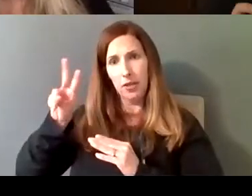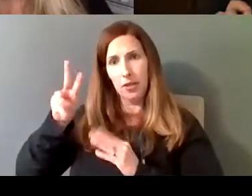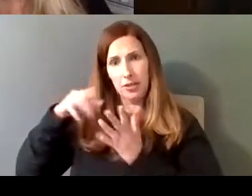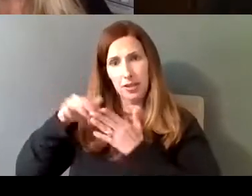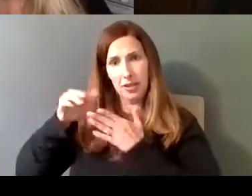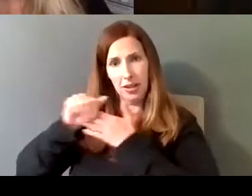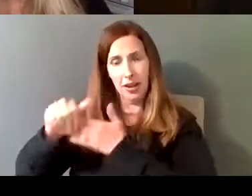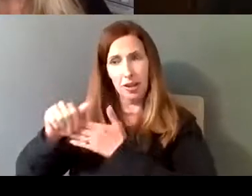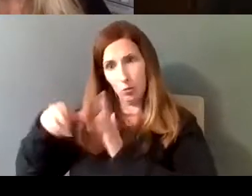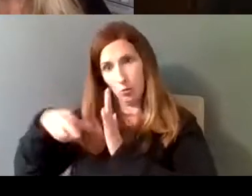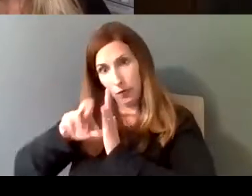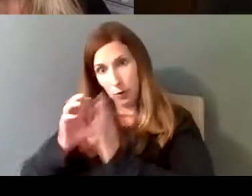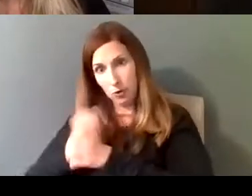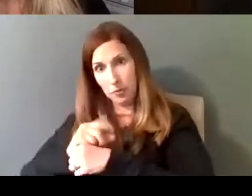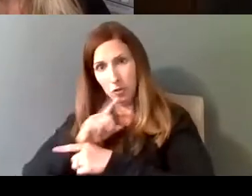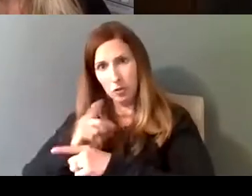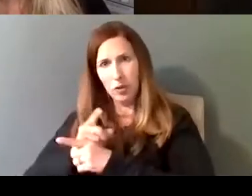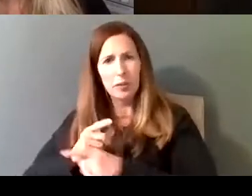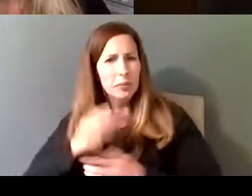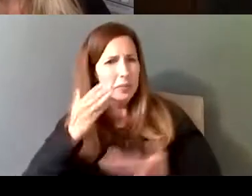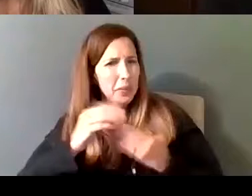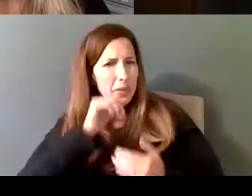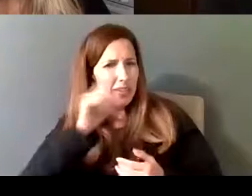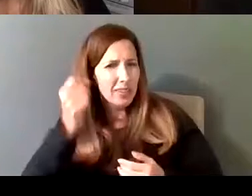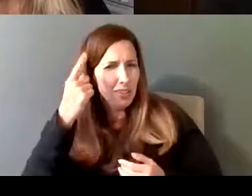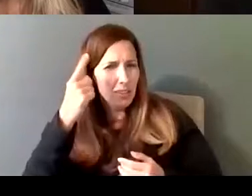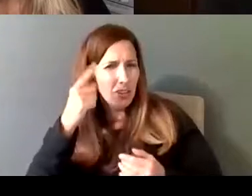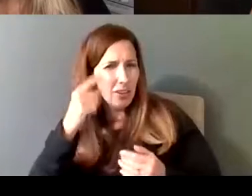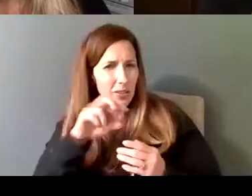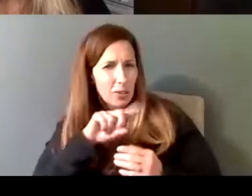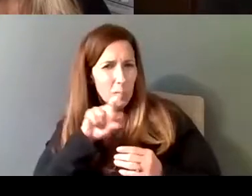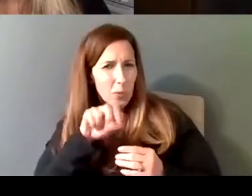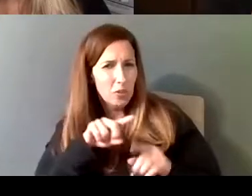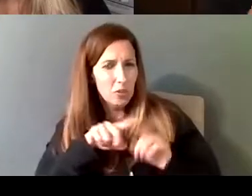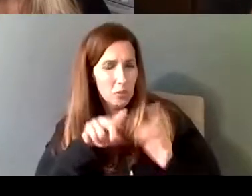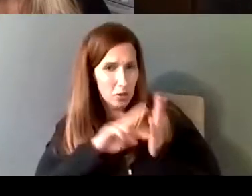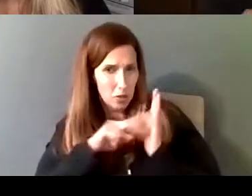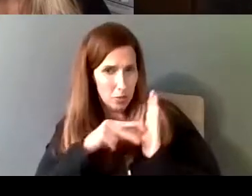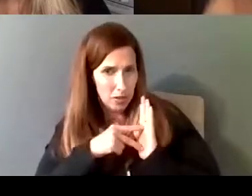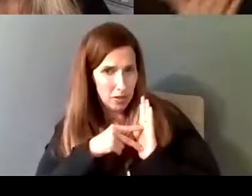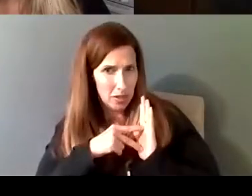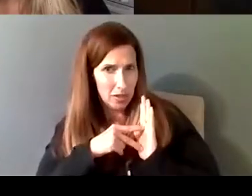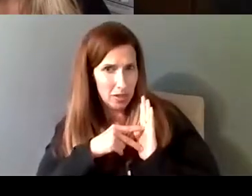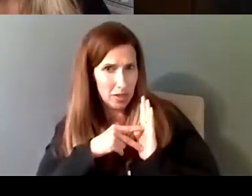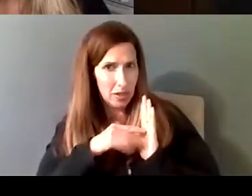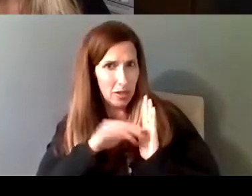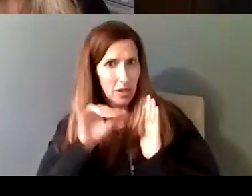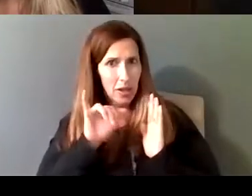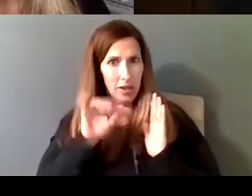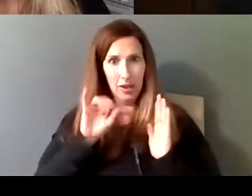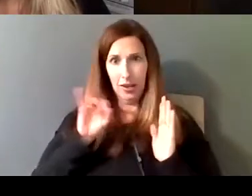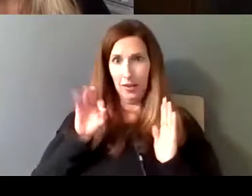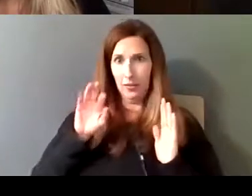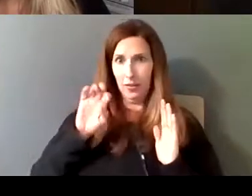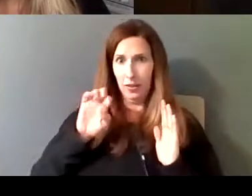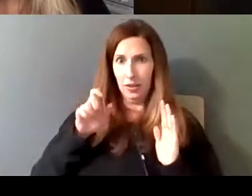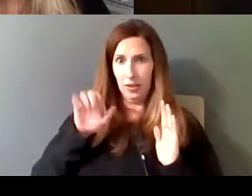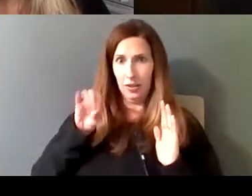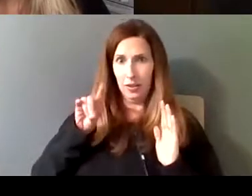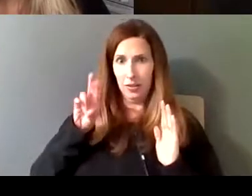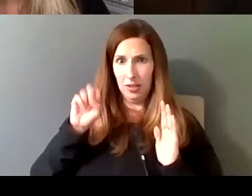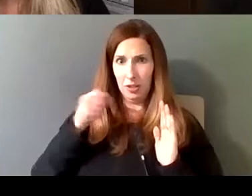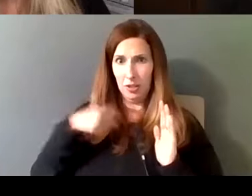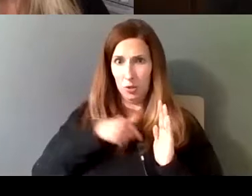So maybe I'm not understanding the question, but is it in terms of like if Exodus was the one to review those study guides to